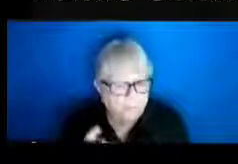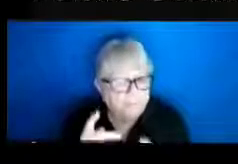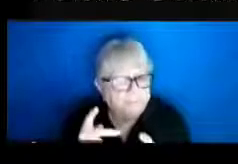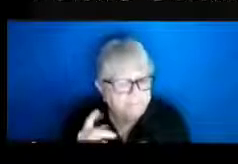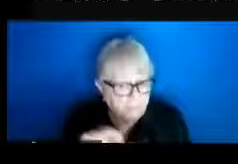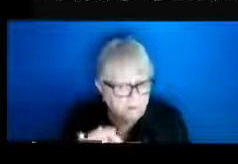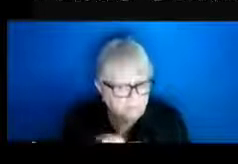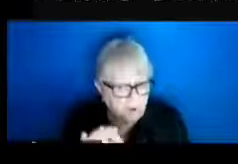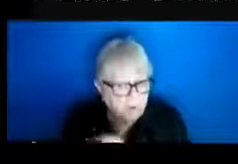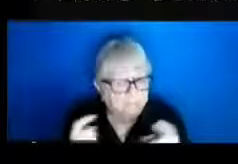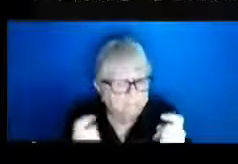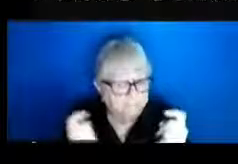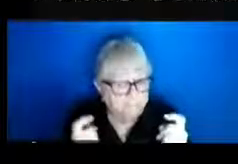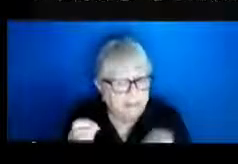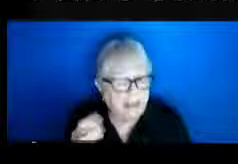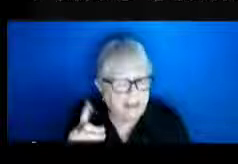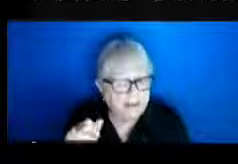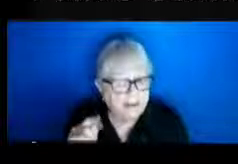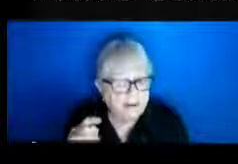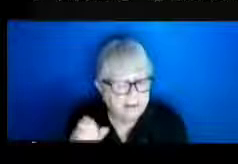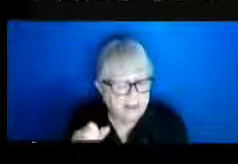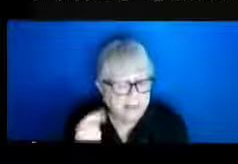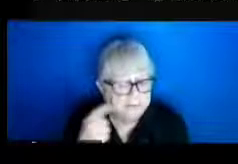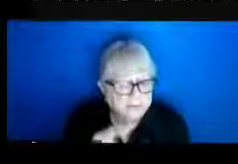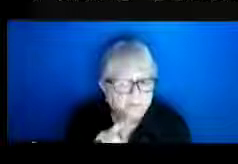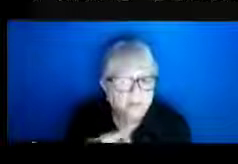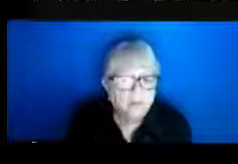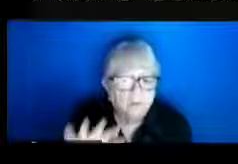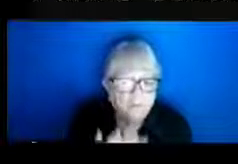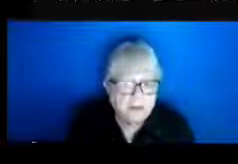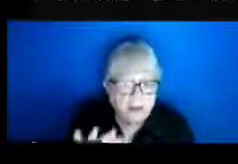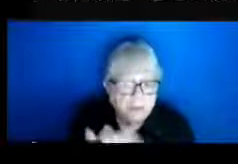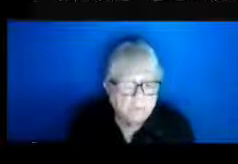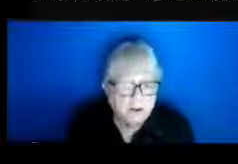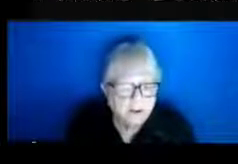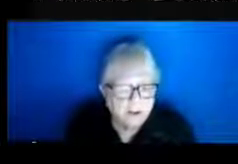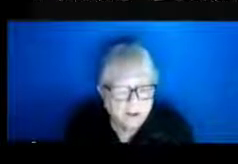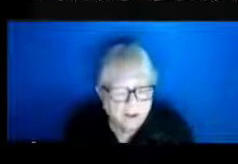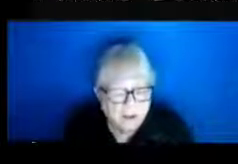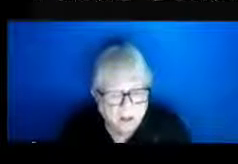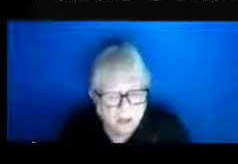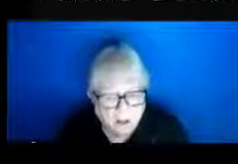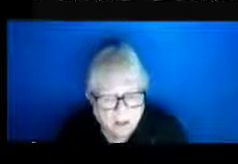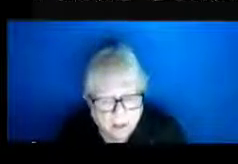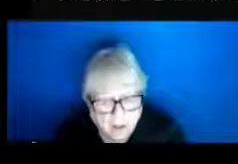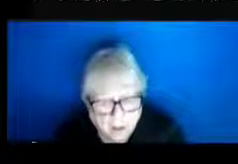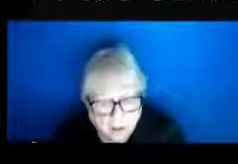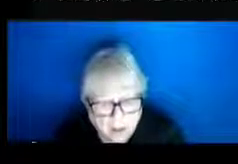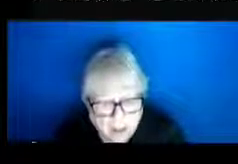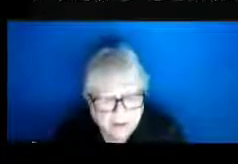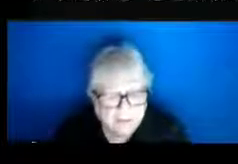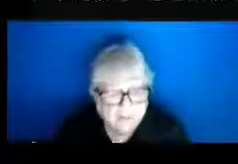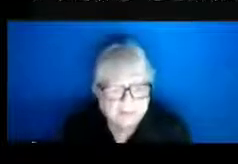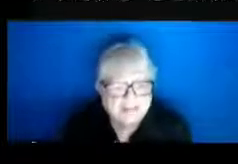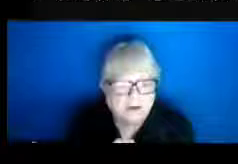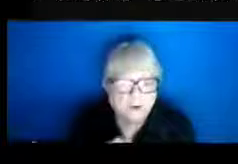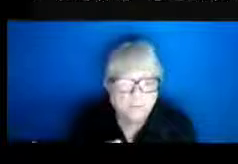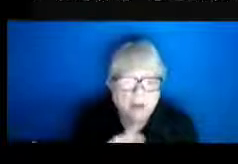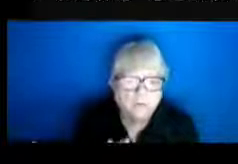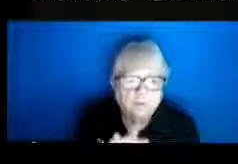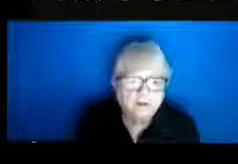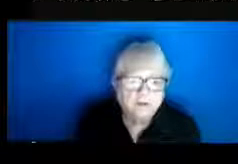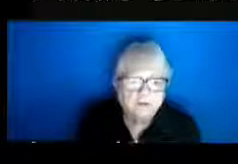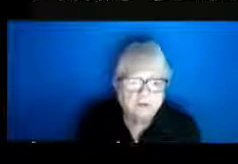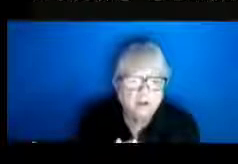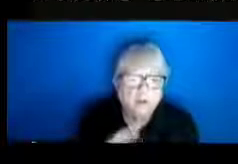here, especially in the Castro and surrounding neighborhoods that head east and northeast in the San Francisco region. When it comes to our